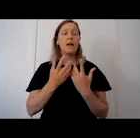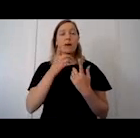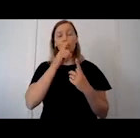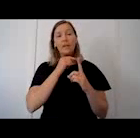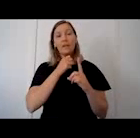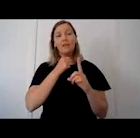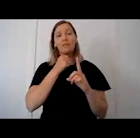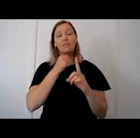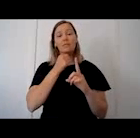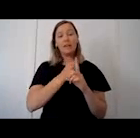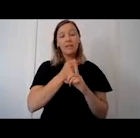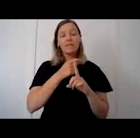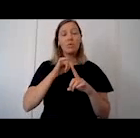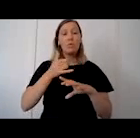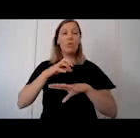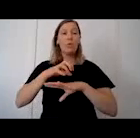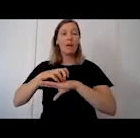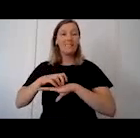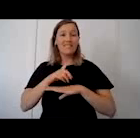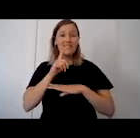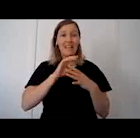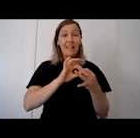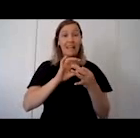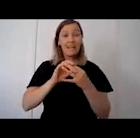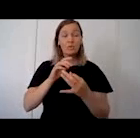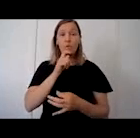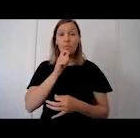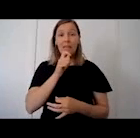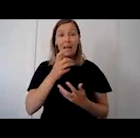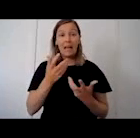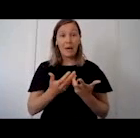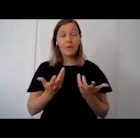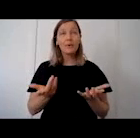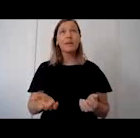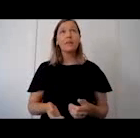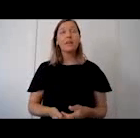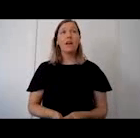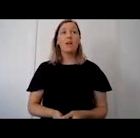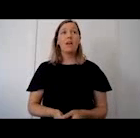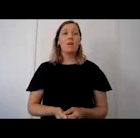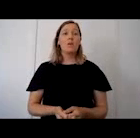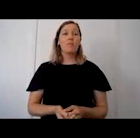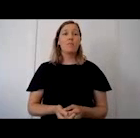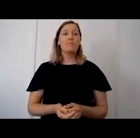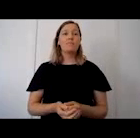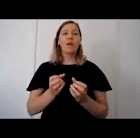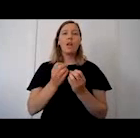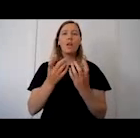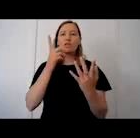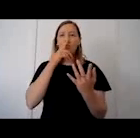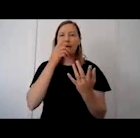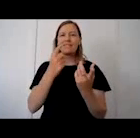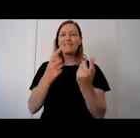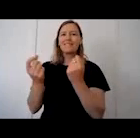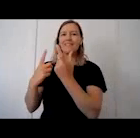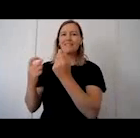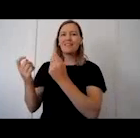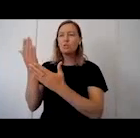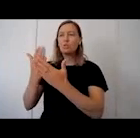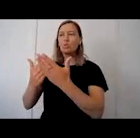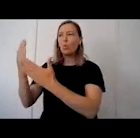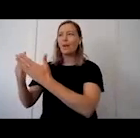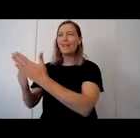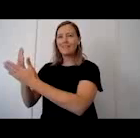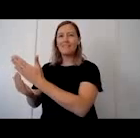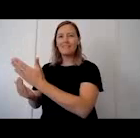organizations can engage with media, we get pitched a lot of stories that are obviously important